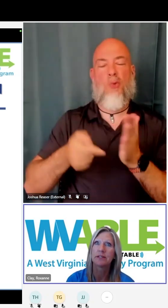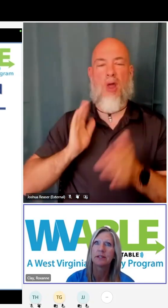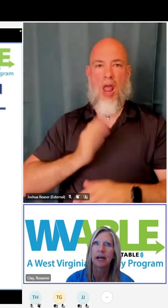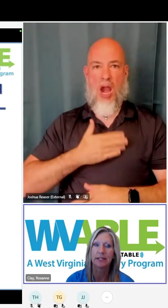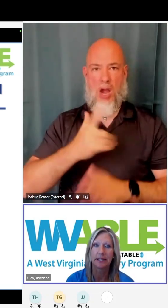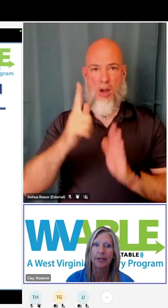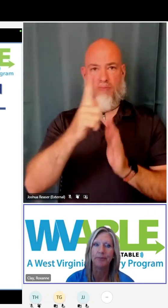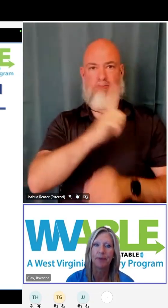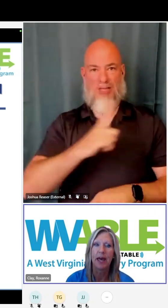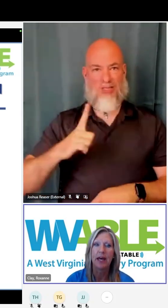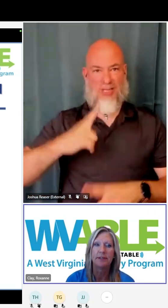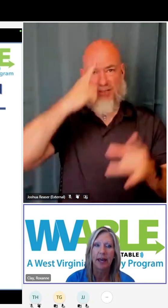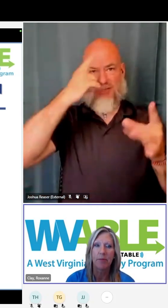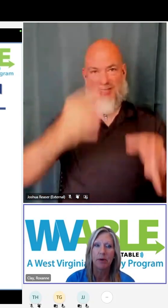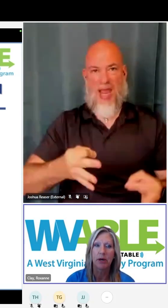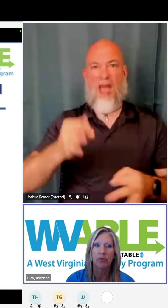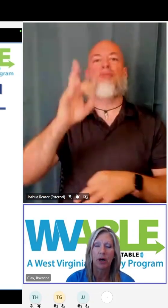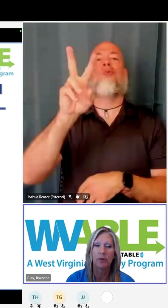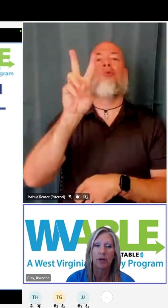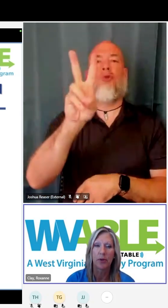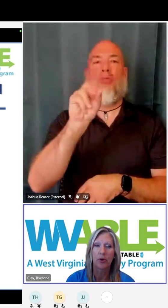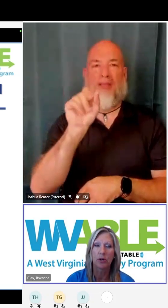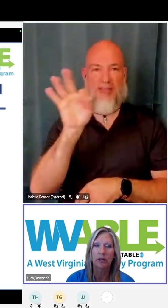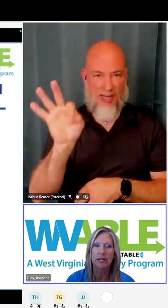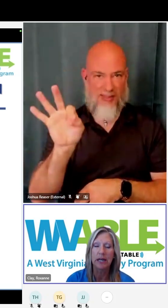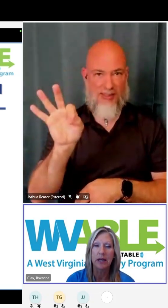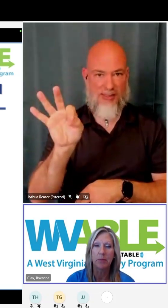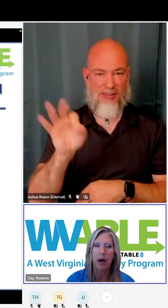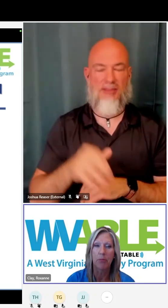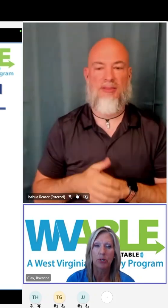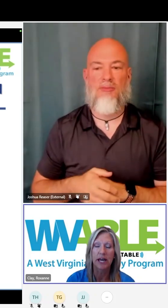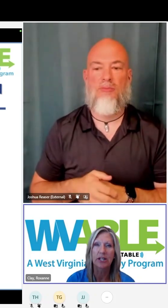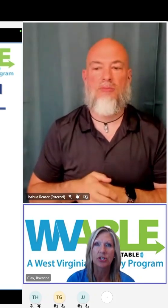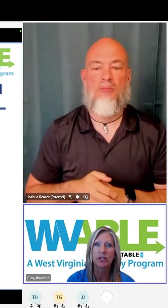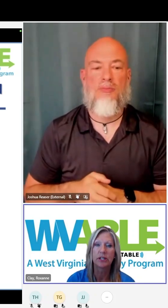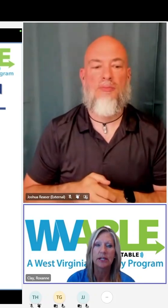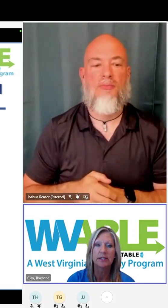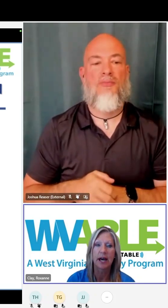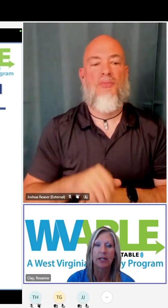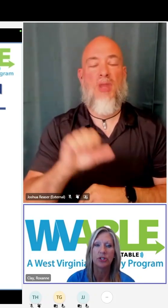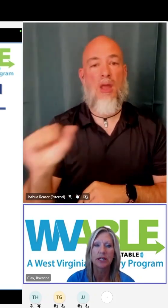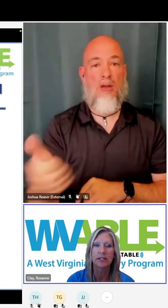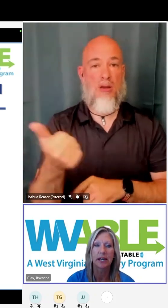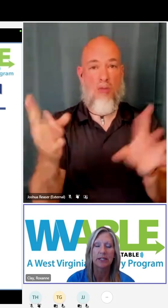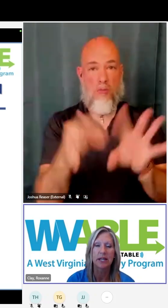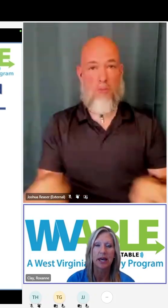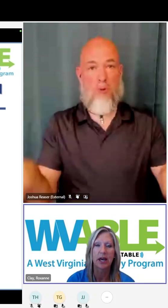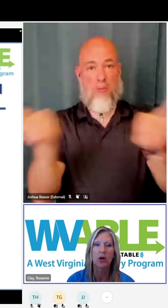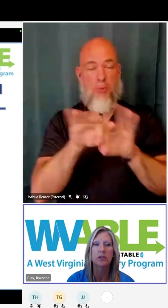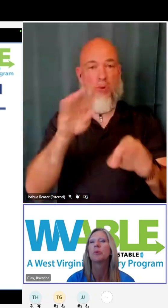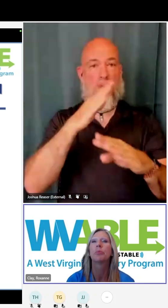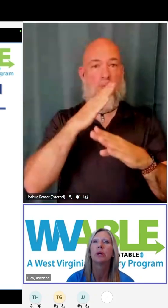place in 2019. Same, another key protection is that in 2019, they also put